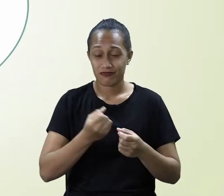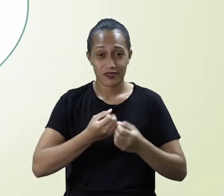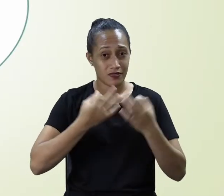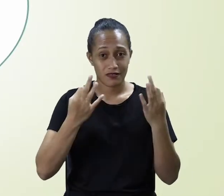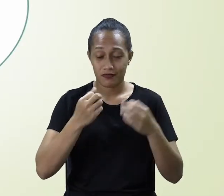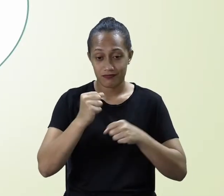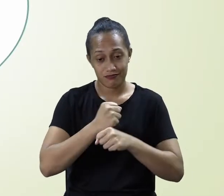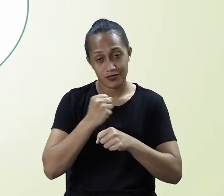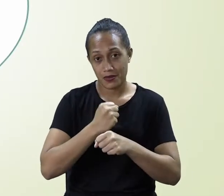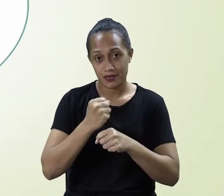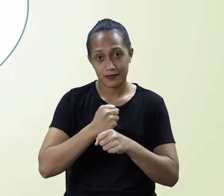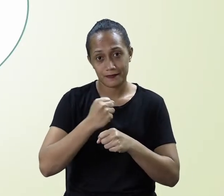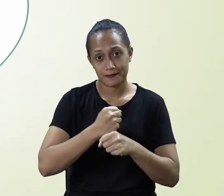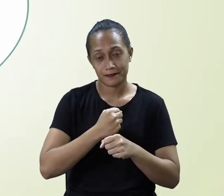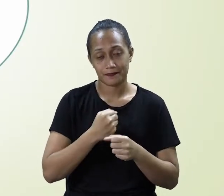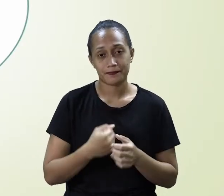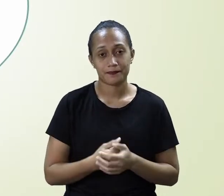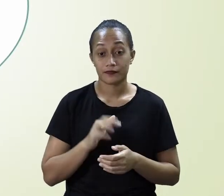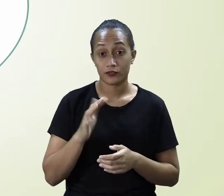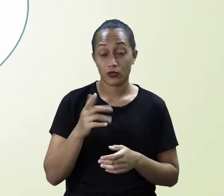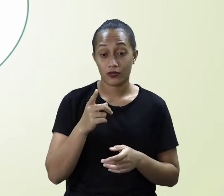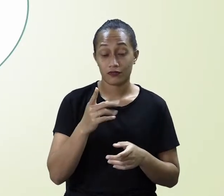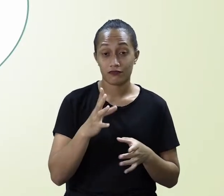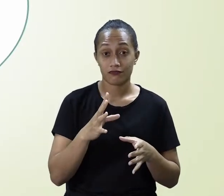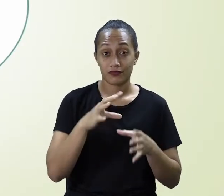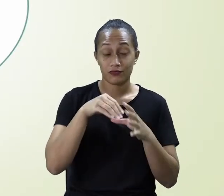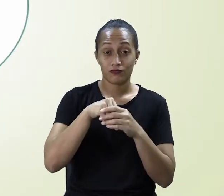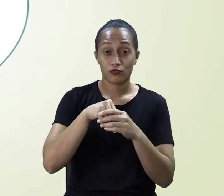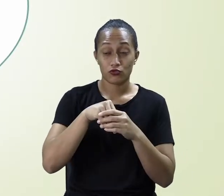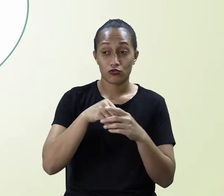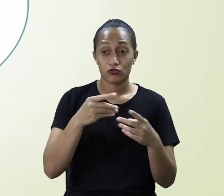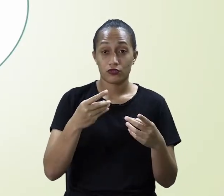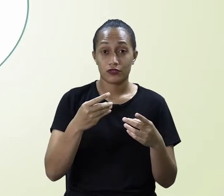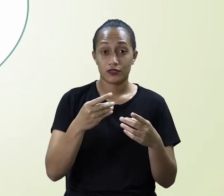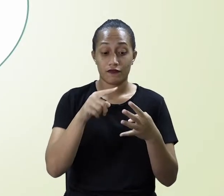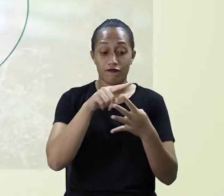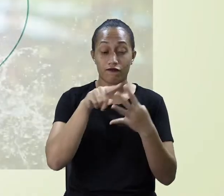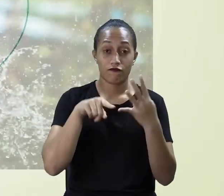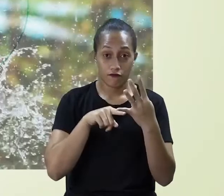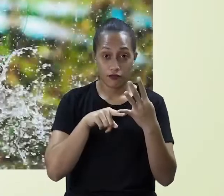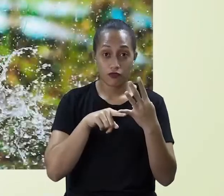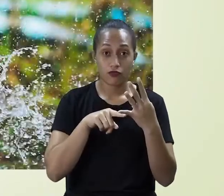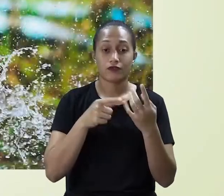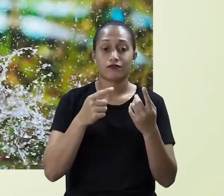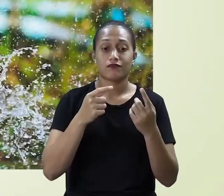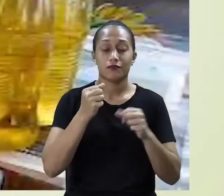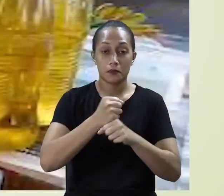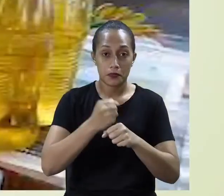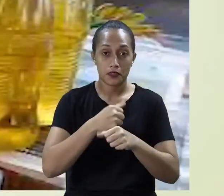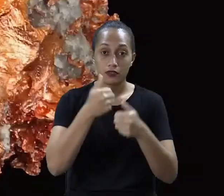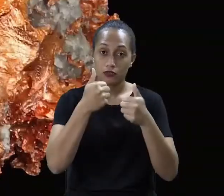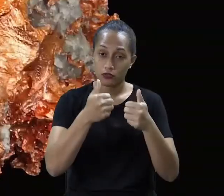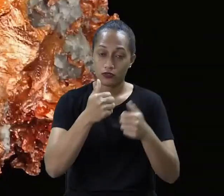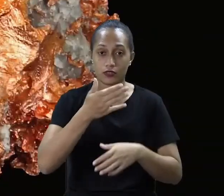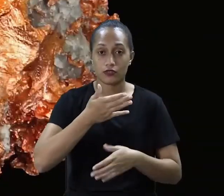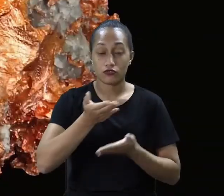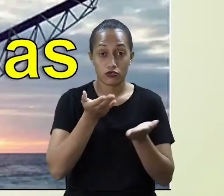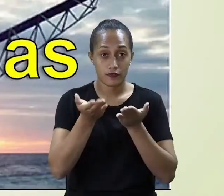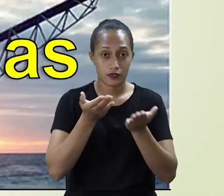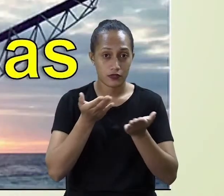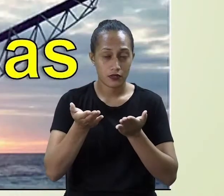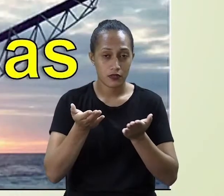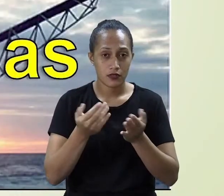but anything that comes from the land. Some common land or natural resources are water, oil,